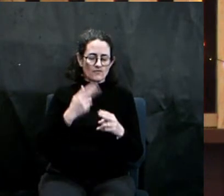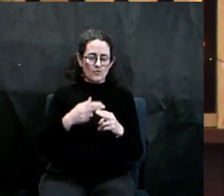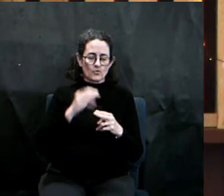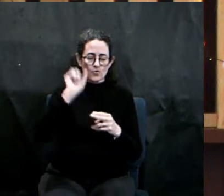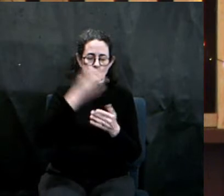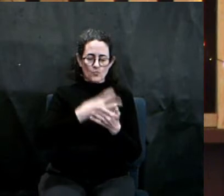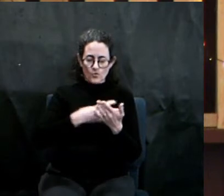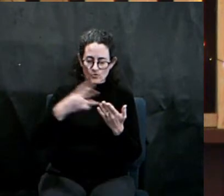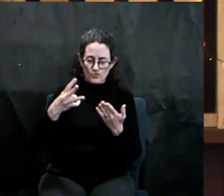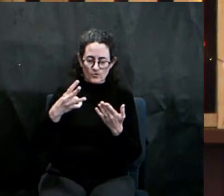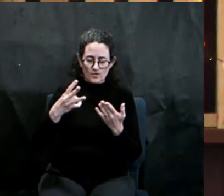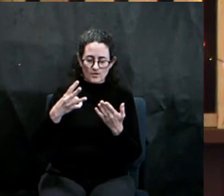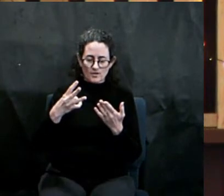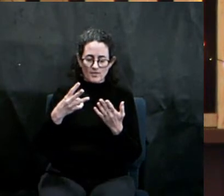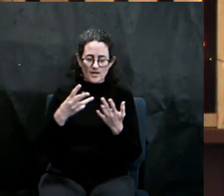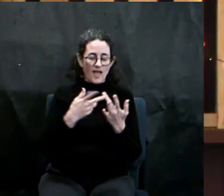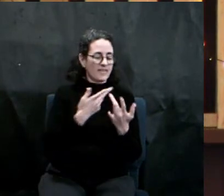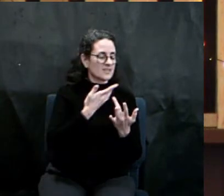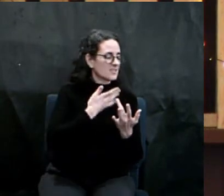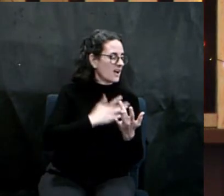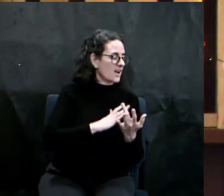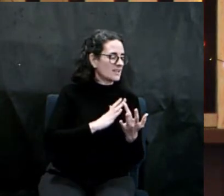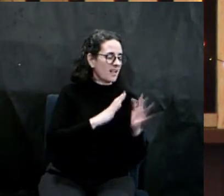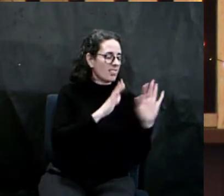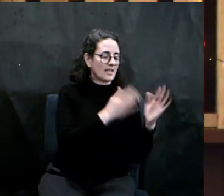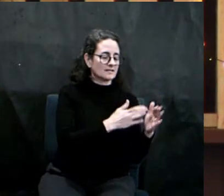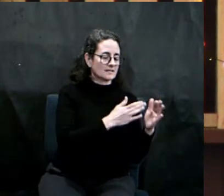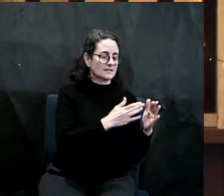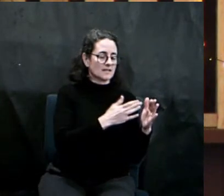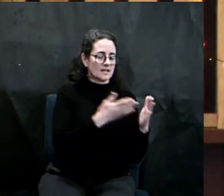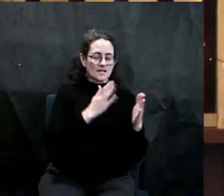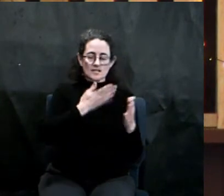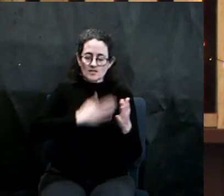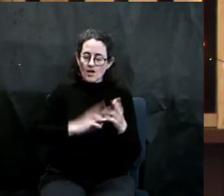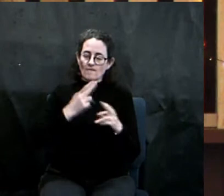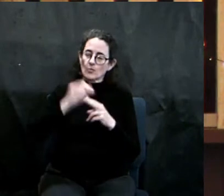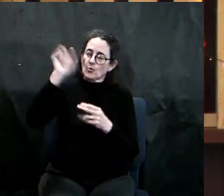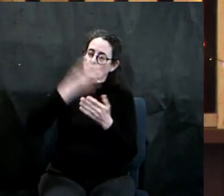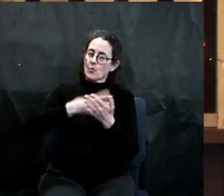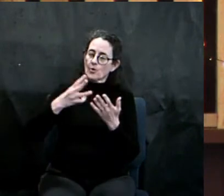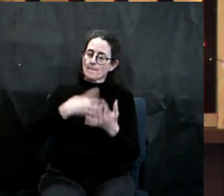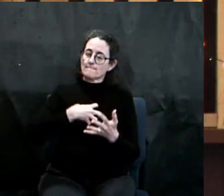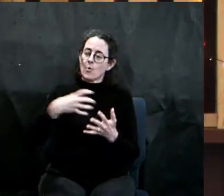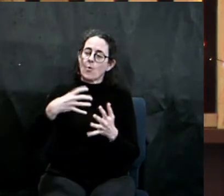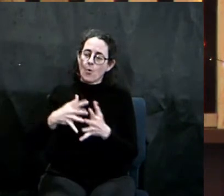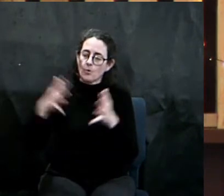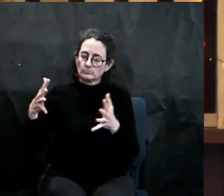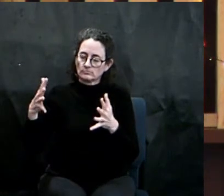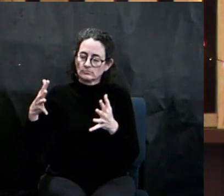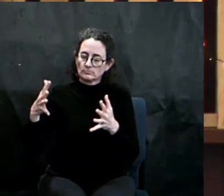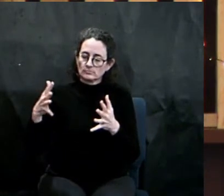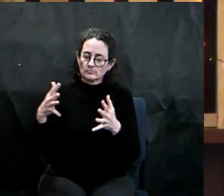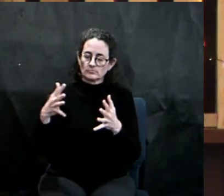pushes away other desires and longings. Help us to find refuge and strength in you and your